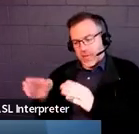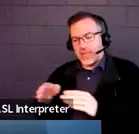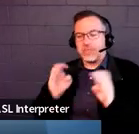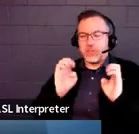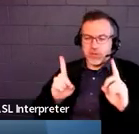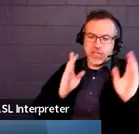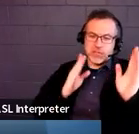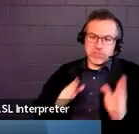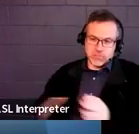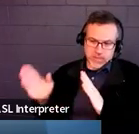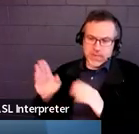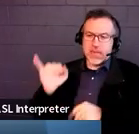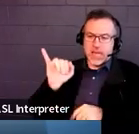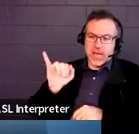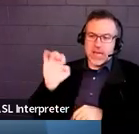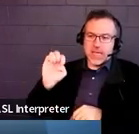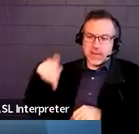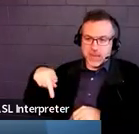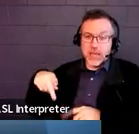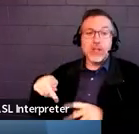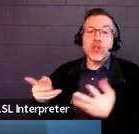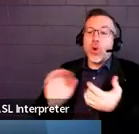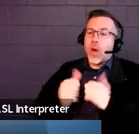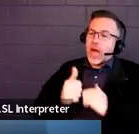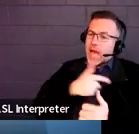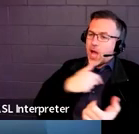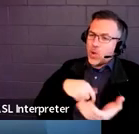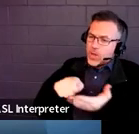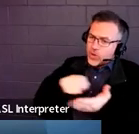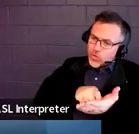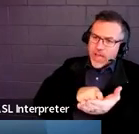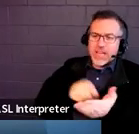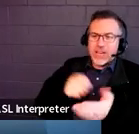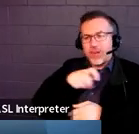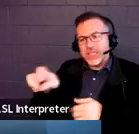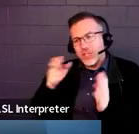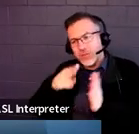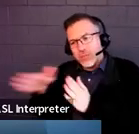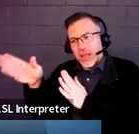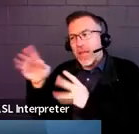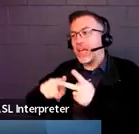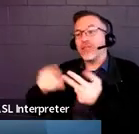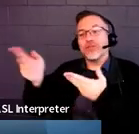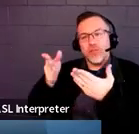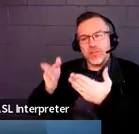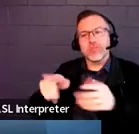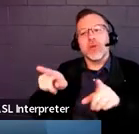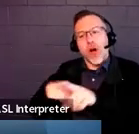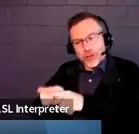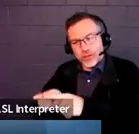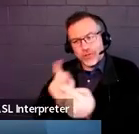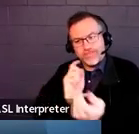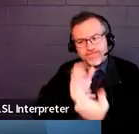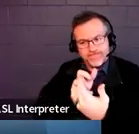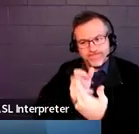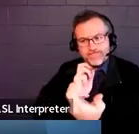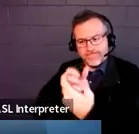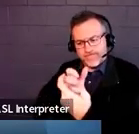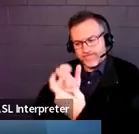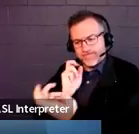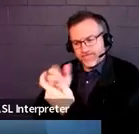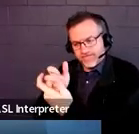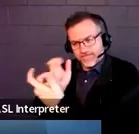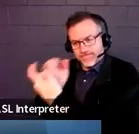we plan for their transition goals and services are also individualized. So annually